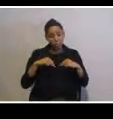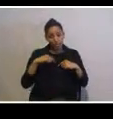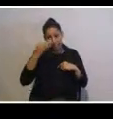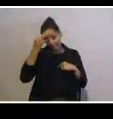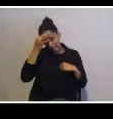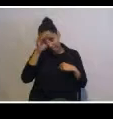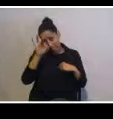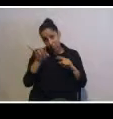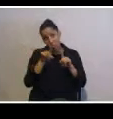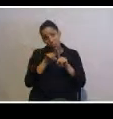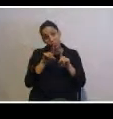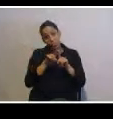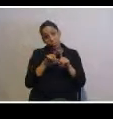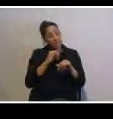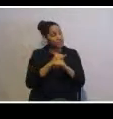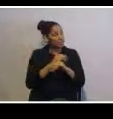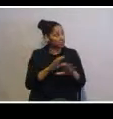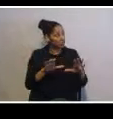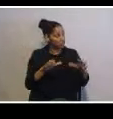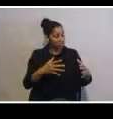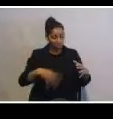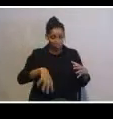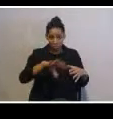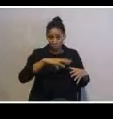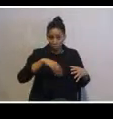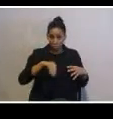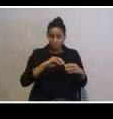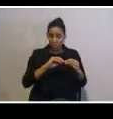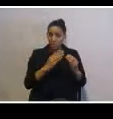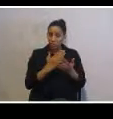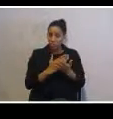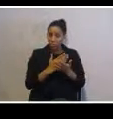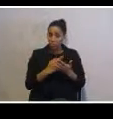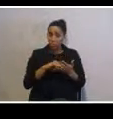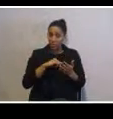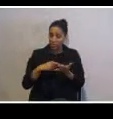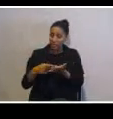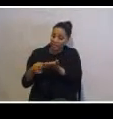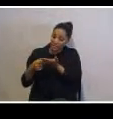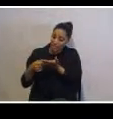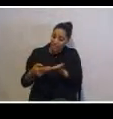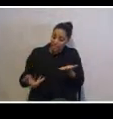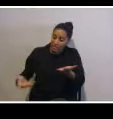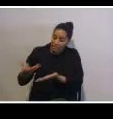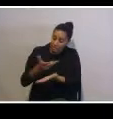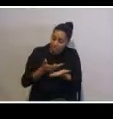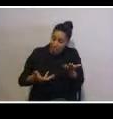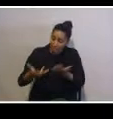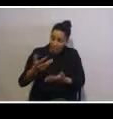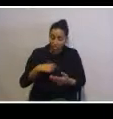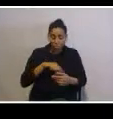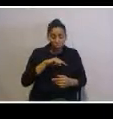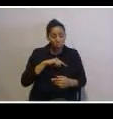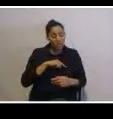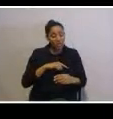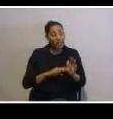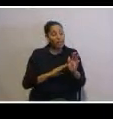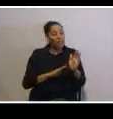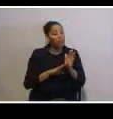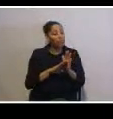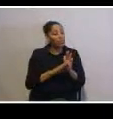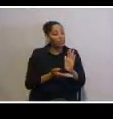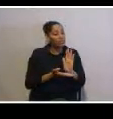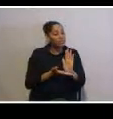the entire industry, we really have a dialogue about how do we phase in these increases. They are needed. ESCOM needs to